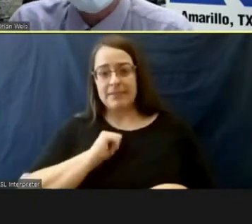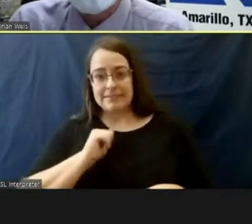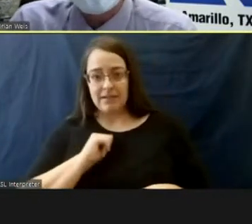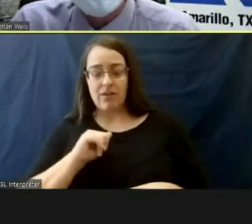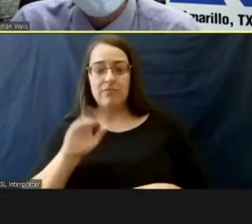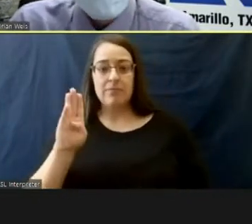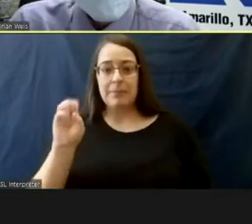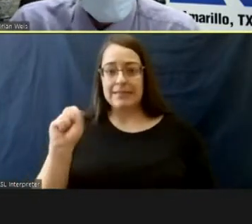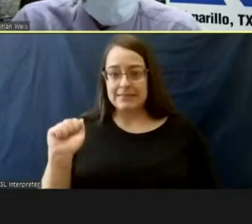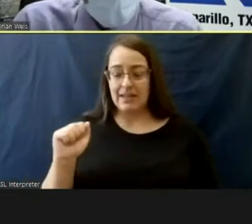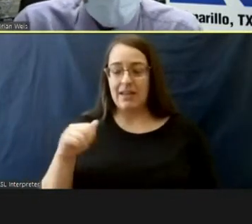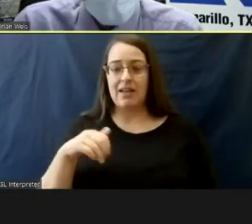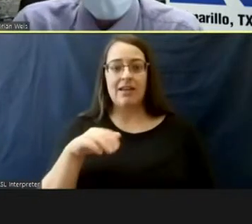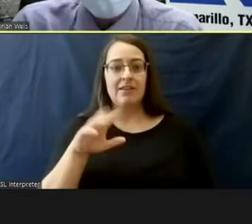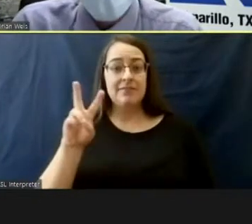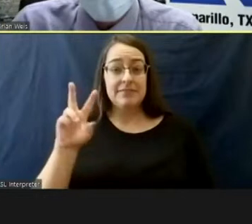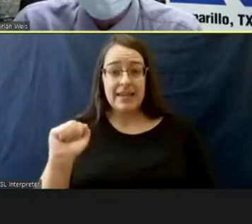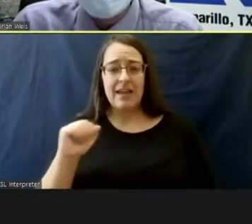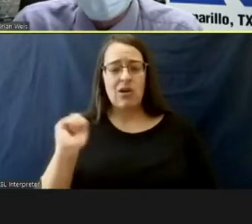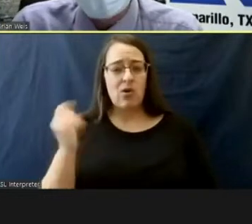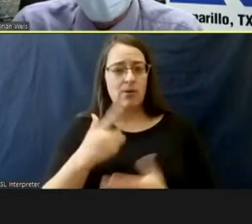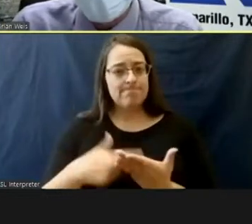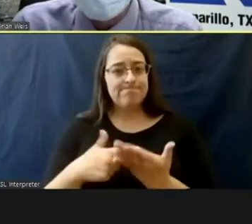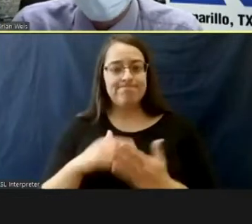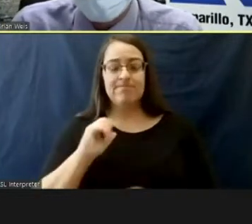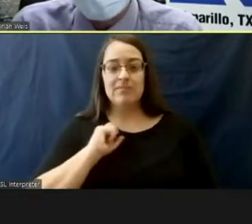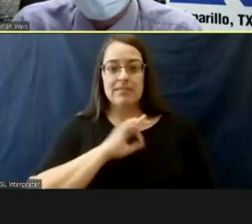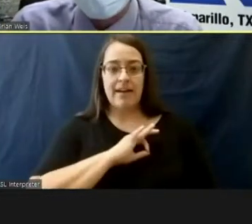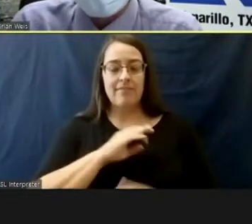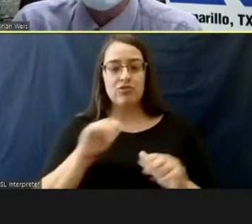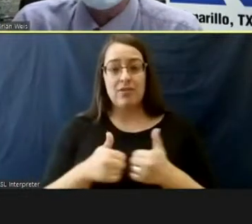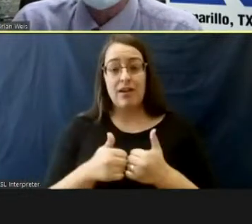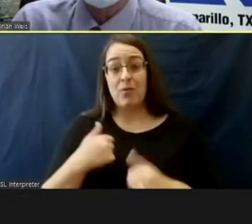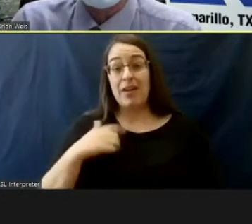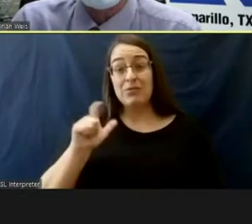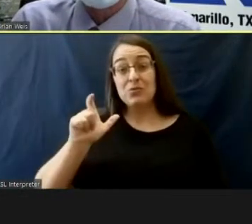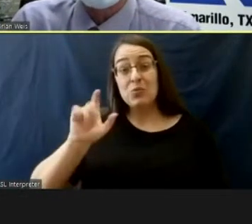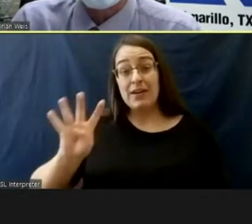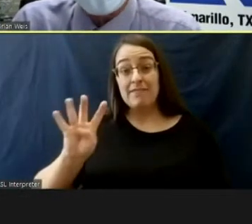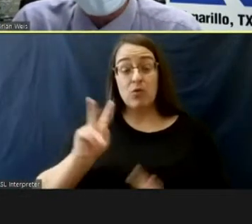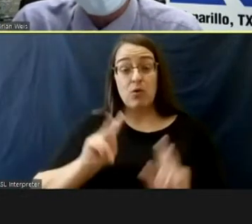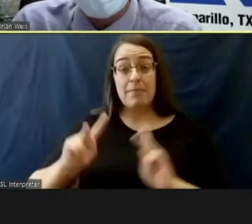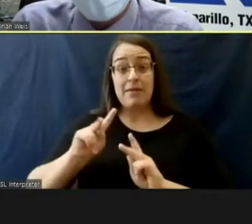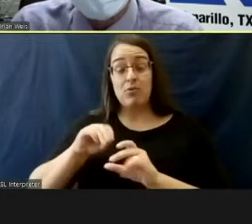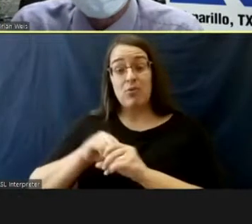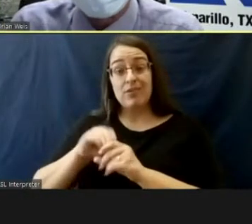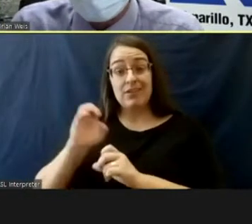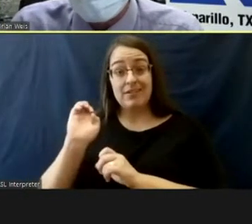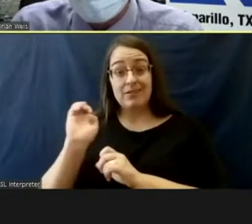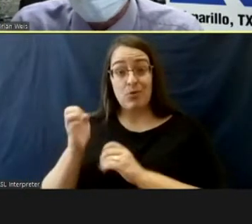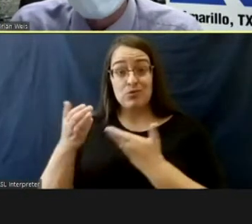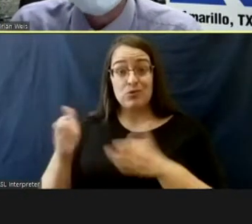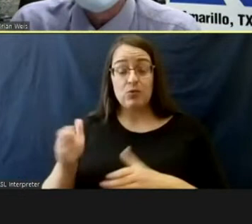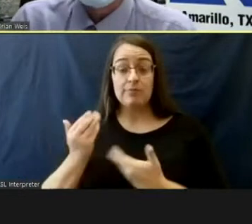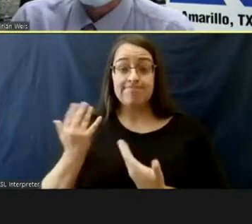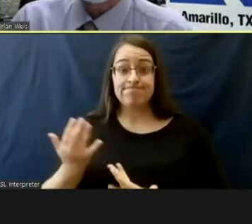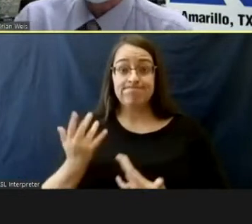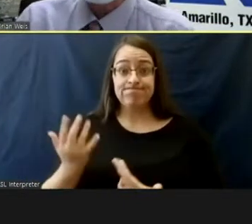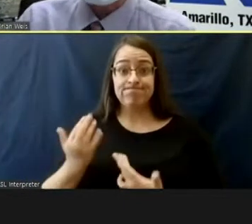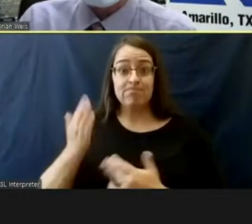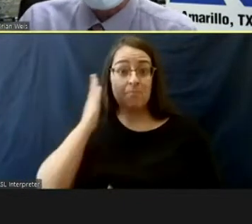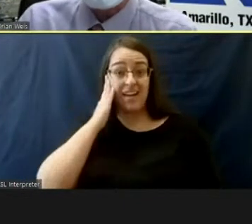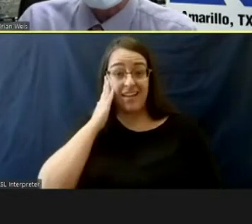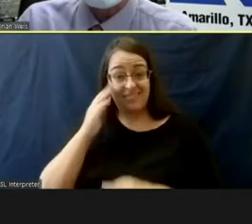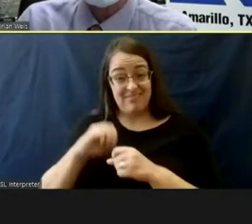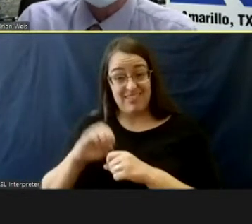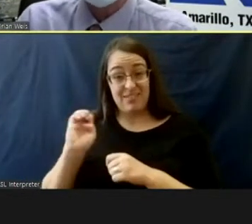and Dr. Gonzalez. This morning, we had 24 holds in our emergency room. That's 24 people that were waiting for beds in the hospital. Now, what